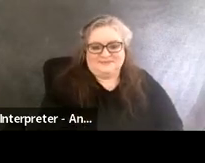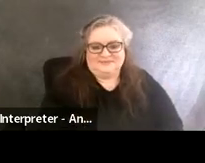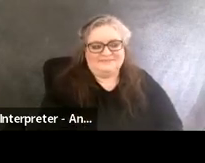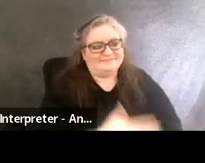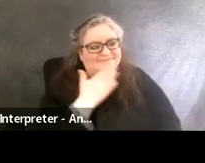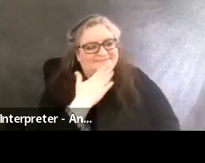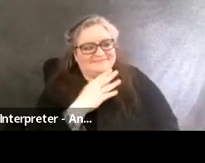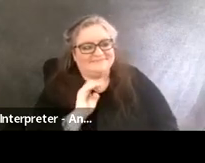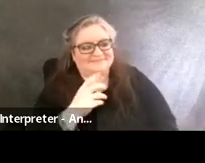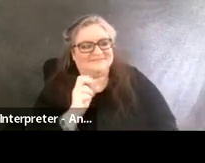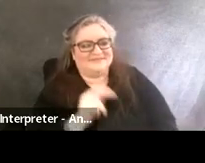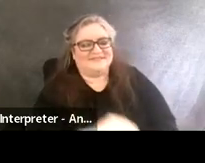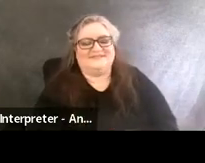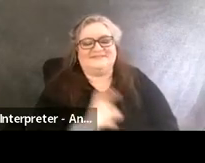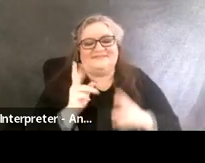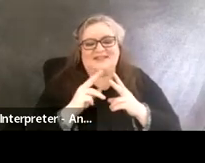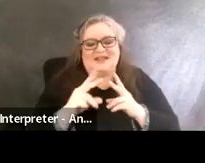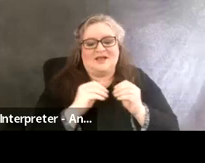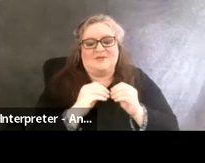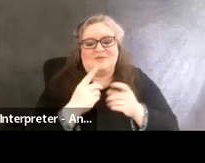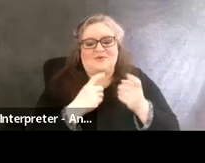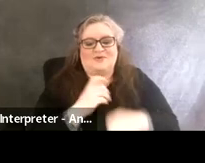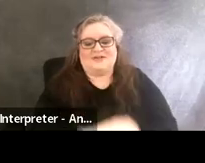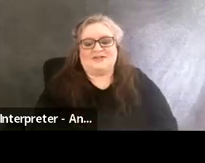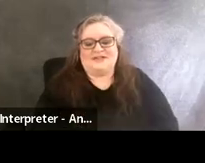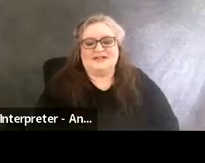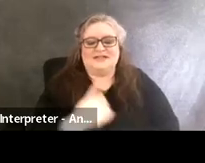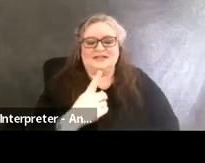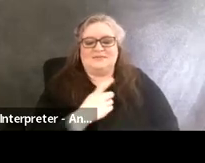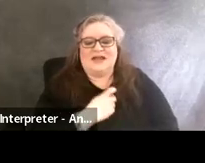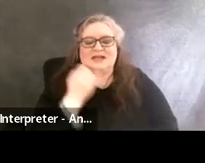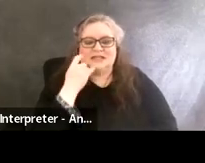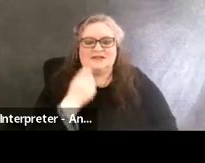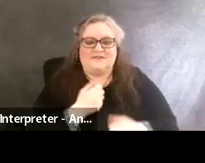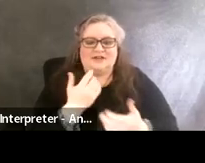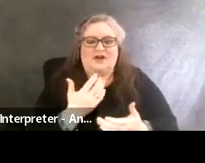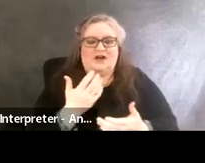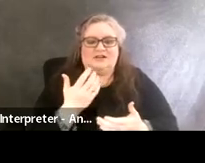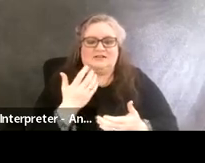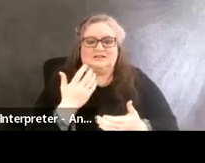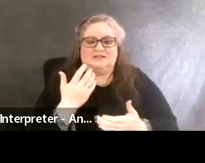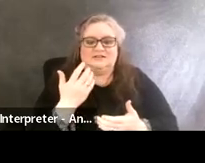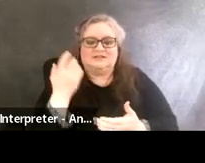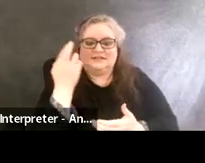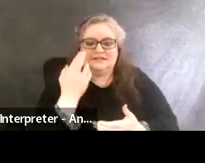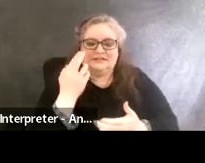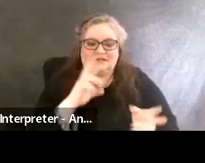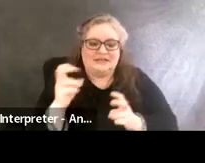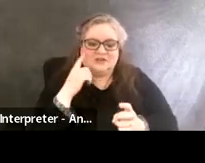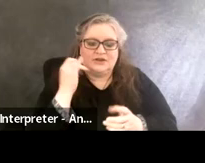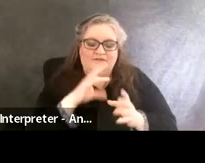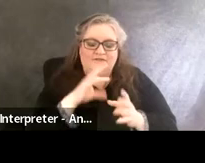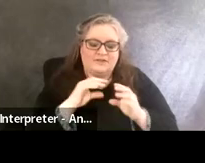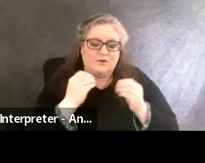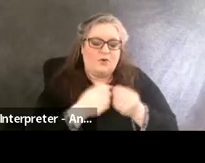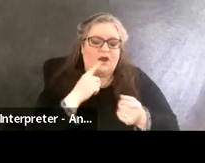Thanks, Megan. Let's take a couple more here. So someone's asked if it might cause an issue if the organization is